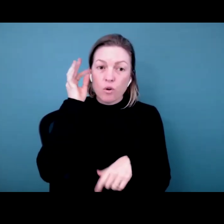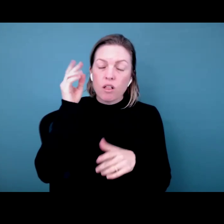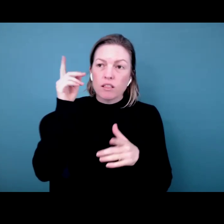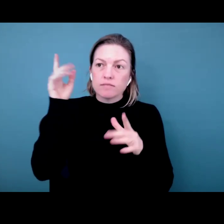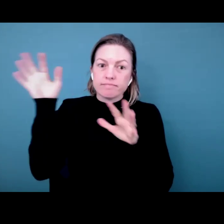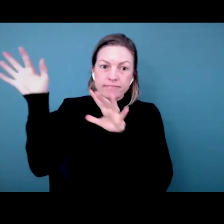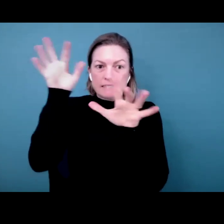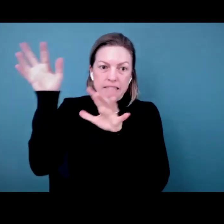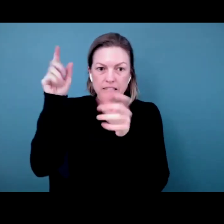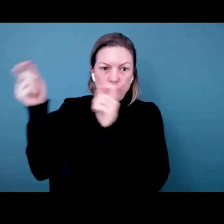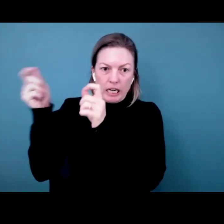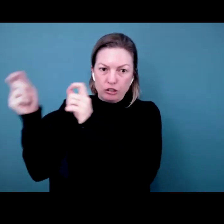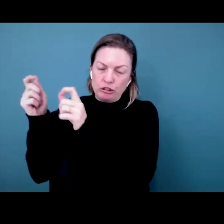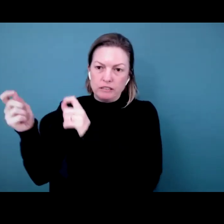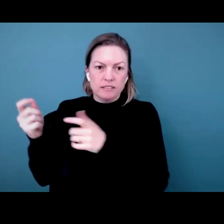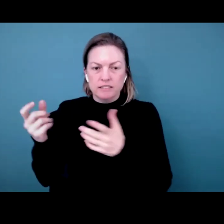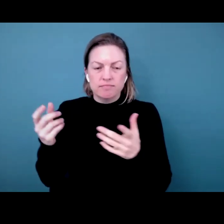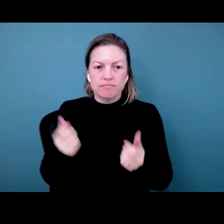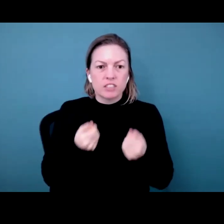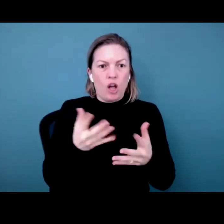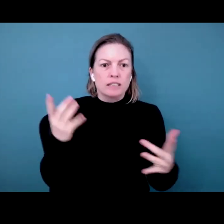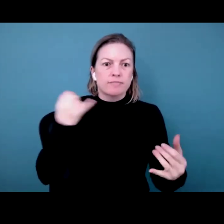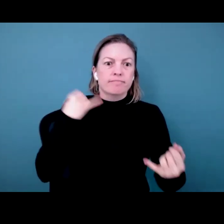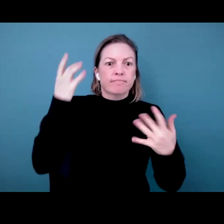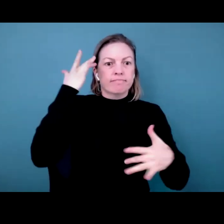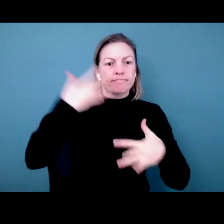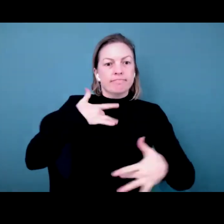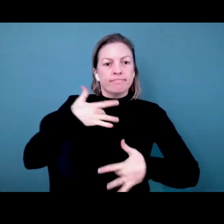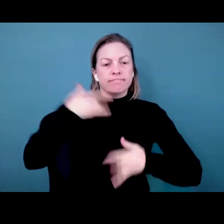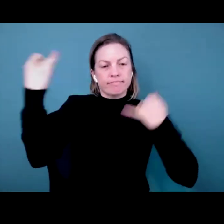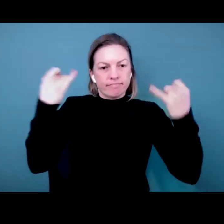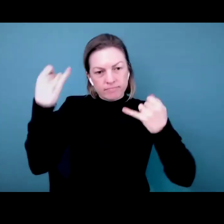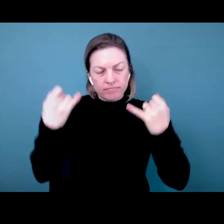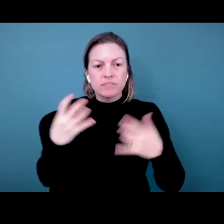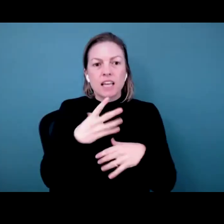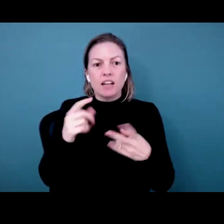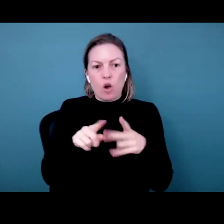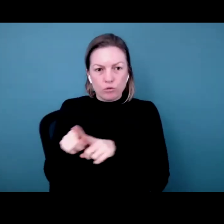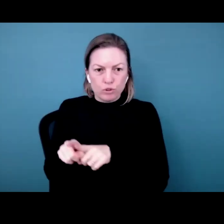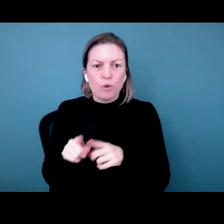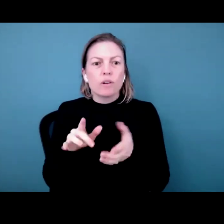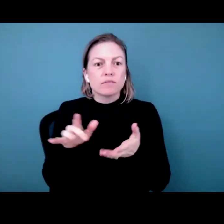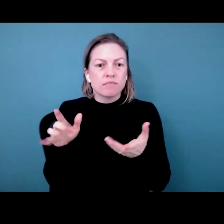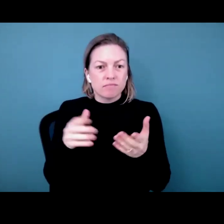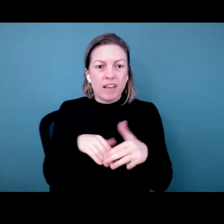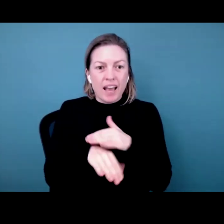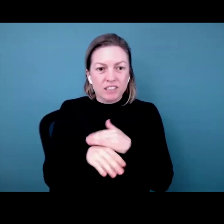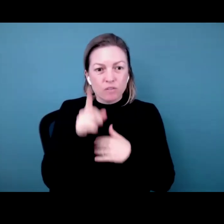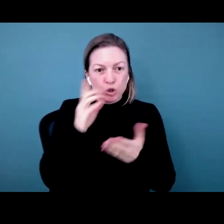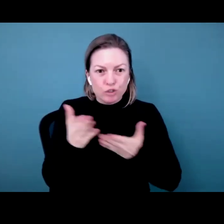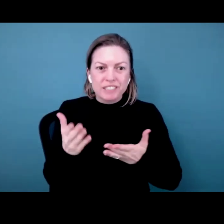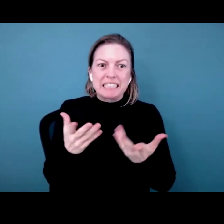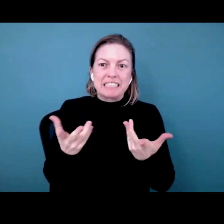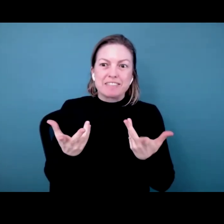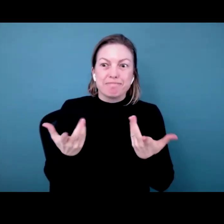of uncertainty. It is also reducing access to critical health and safety net services. And